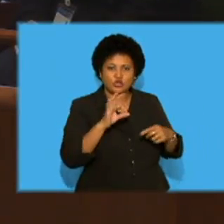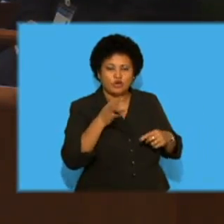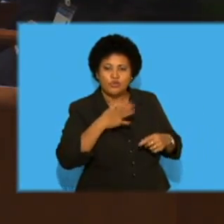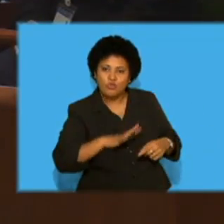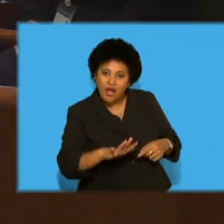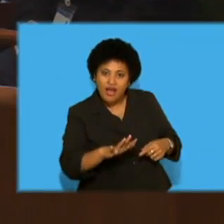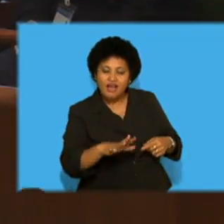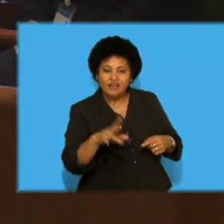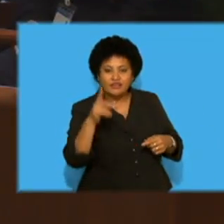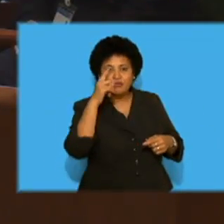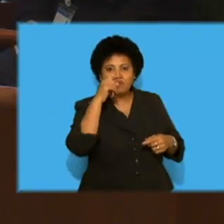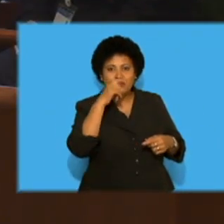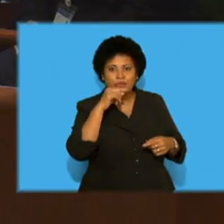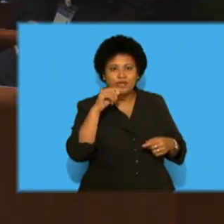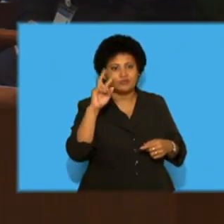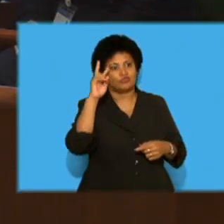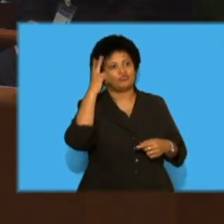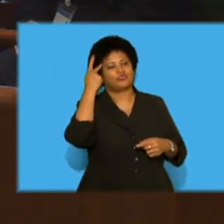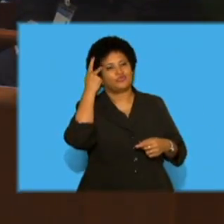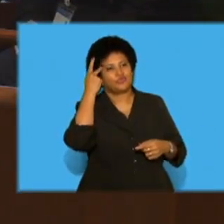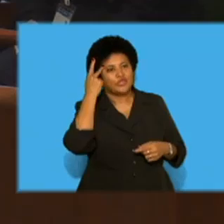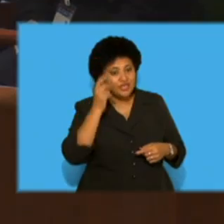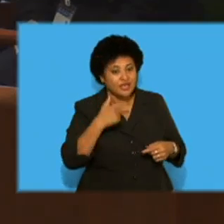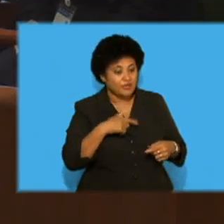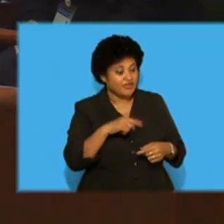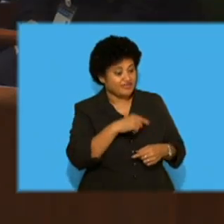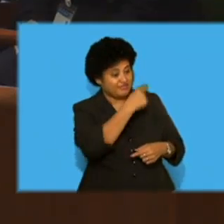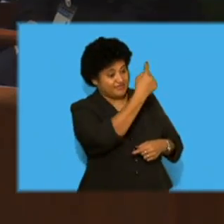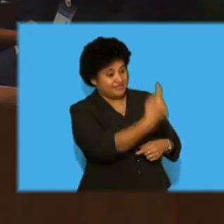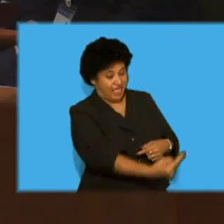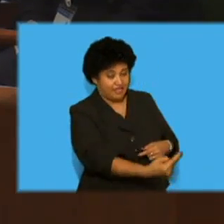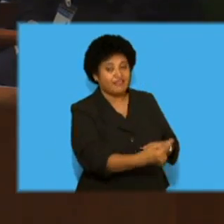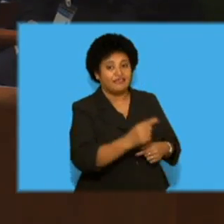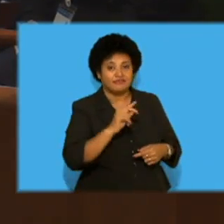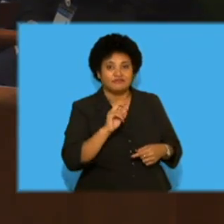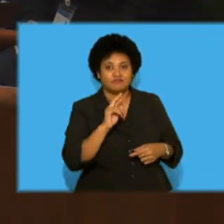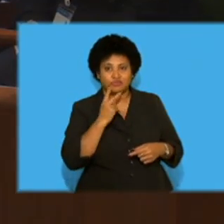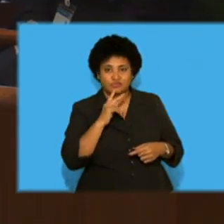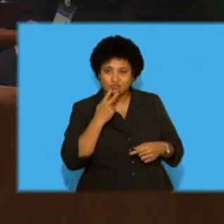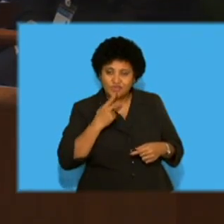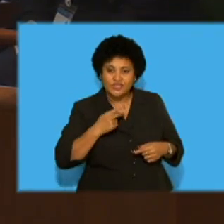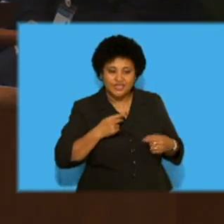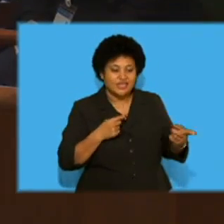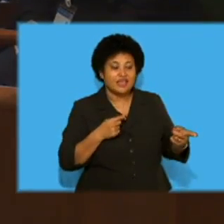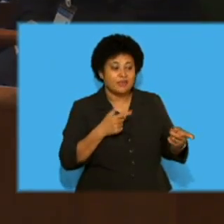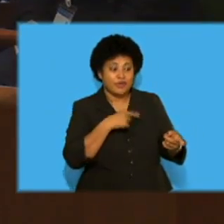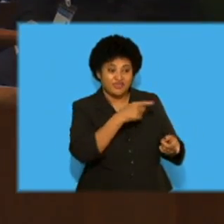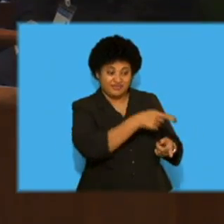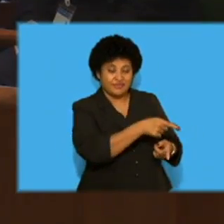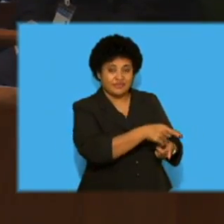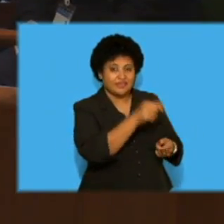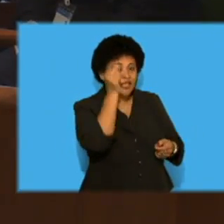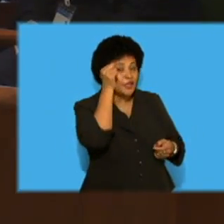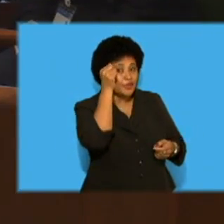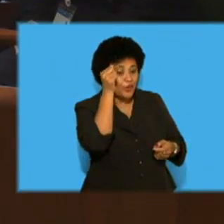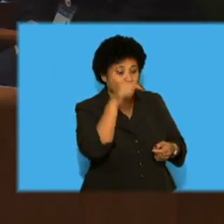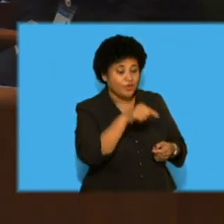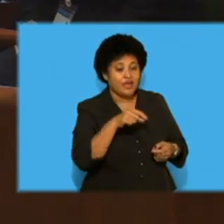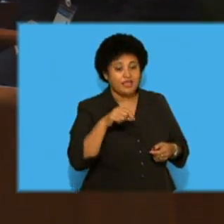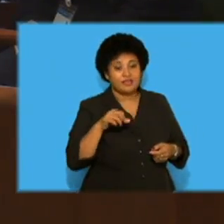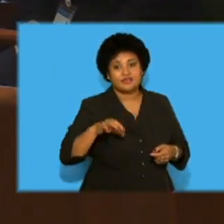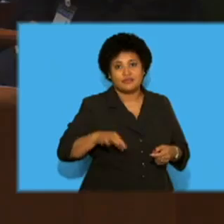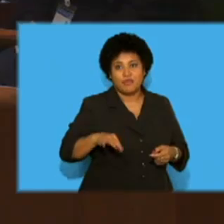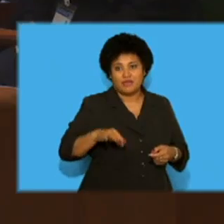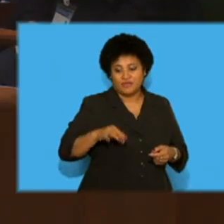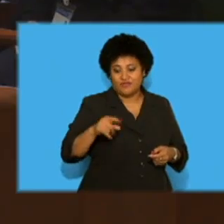it elucidated in the public space because he knows it's for the benefit for the ordinary farmers. And he treats them, and Madam